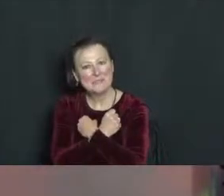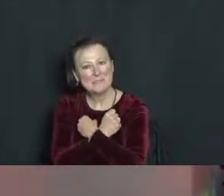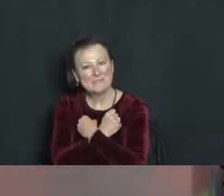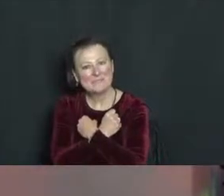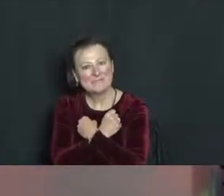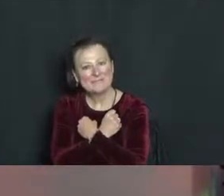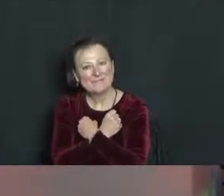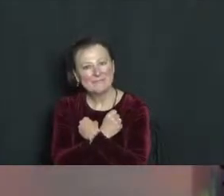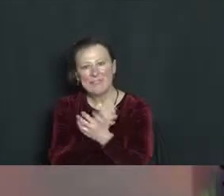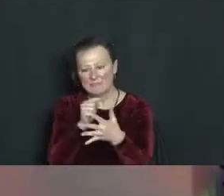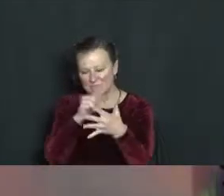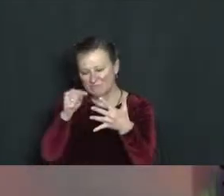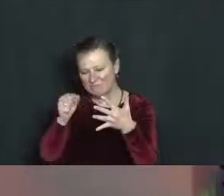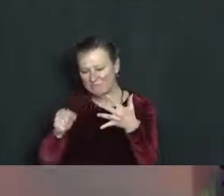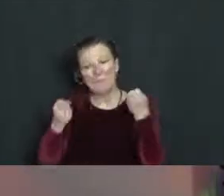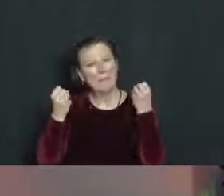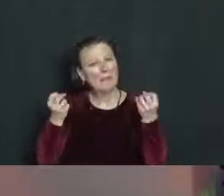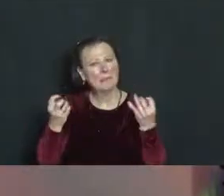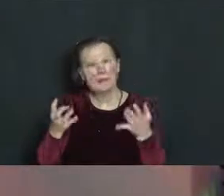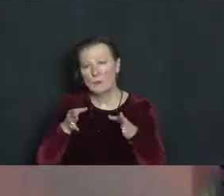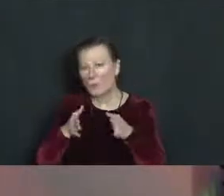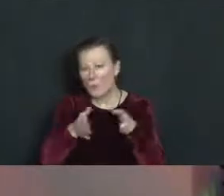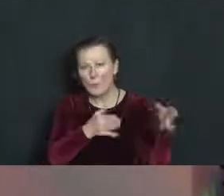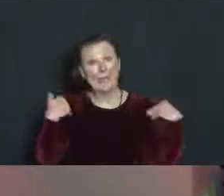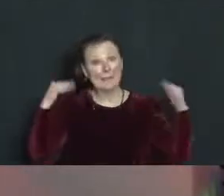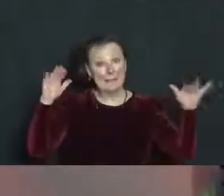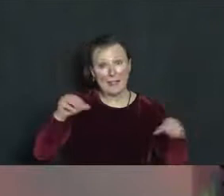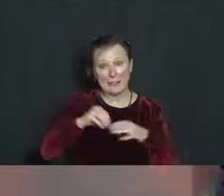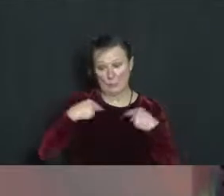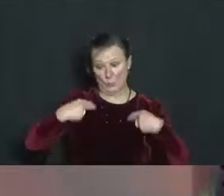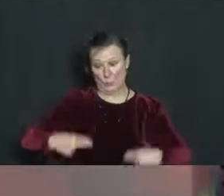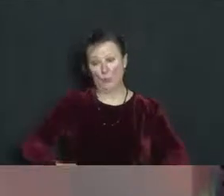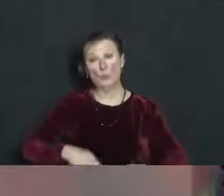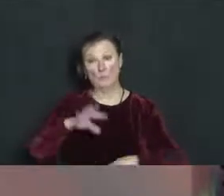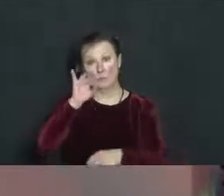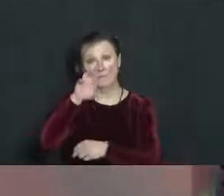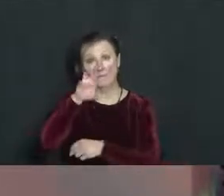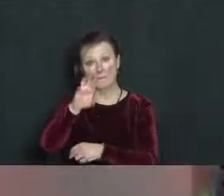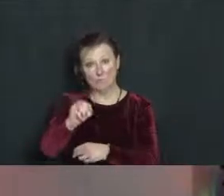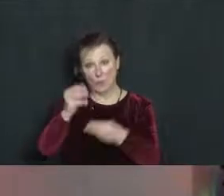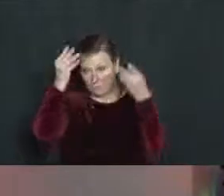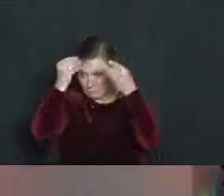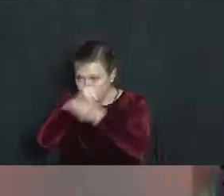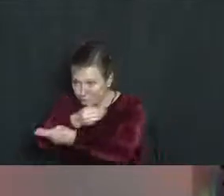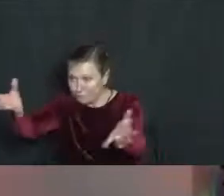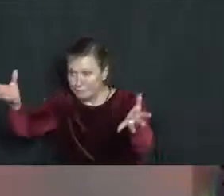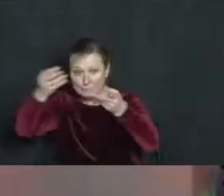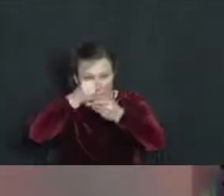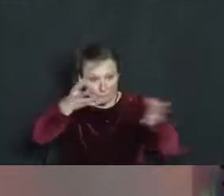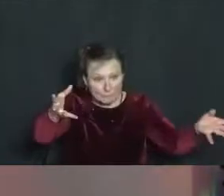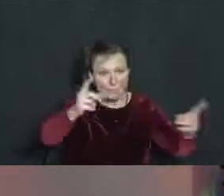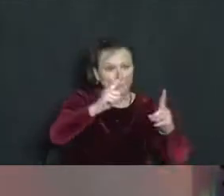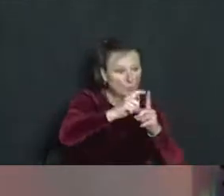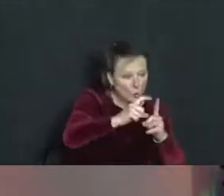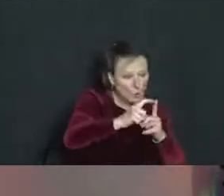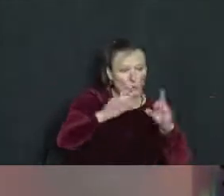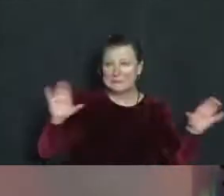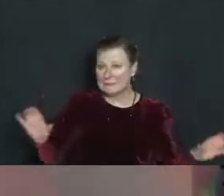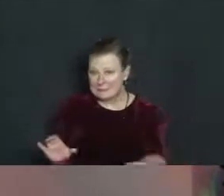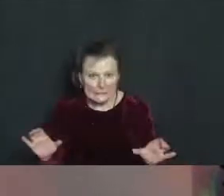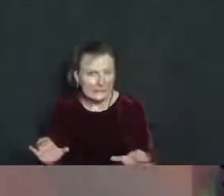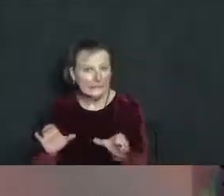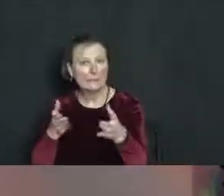There are countless ways that angels in human form proclaim their message through words and deeds,